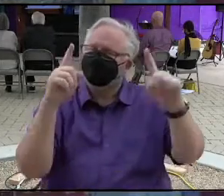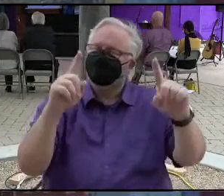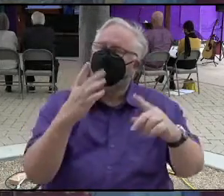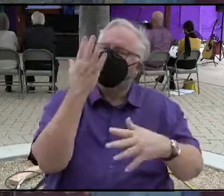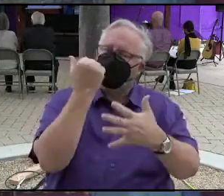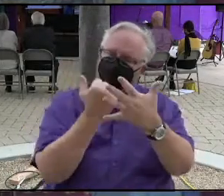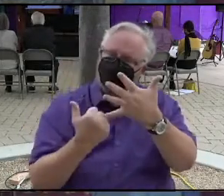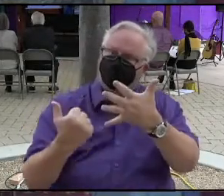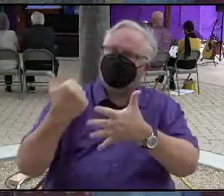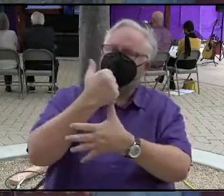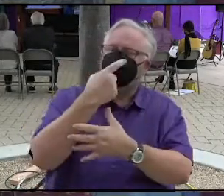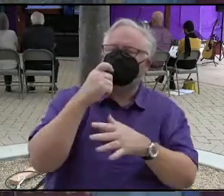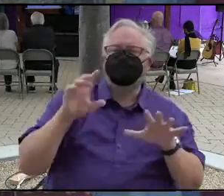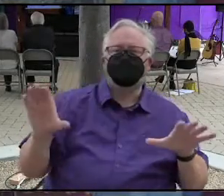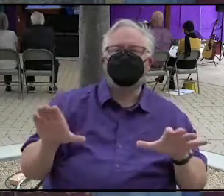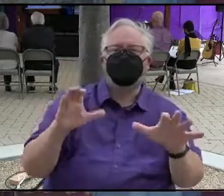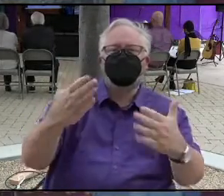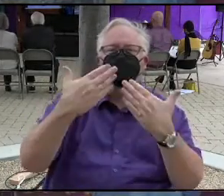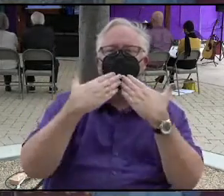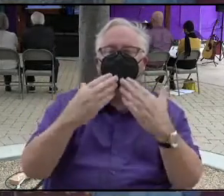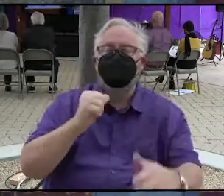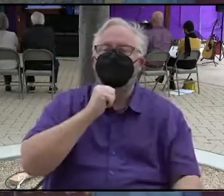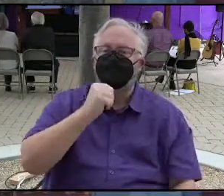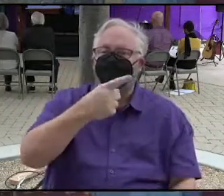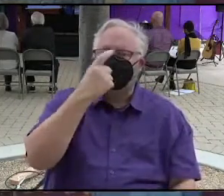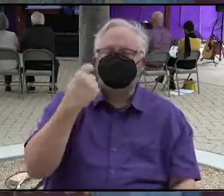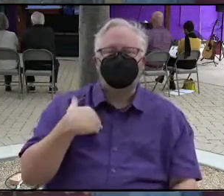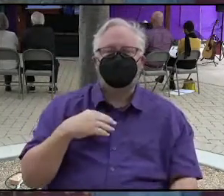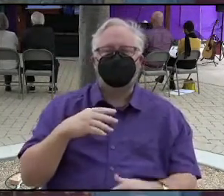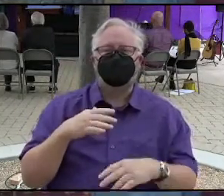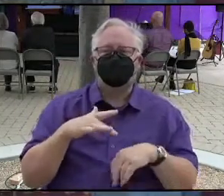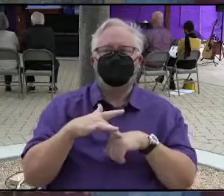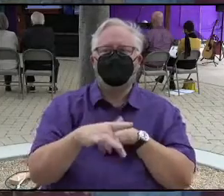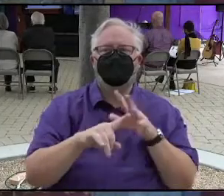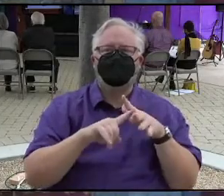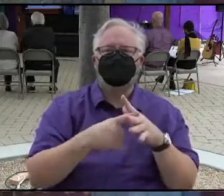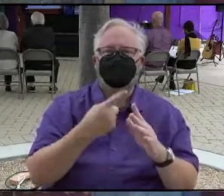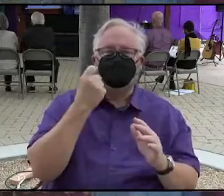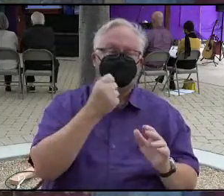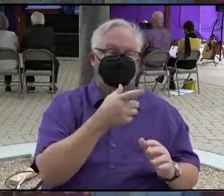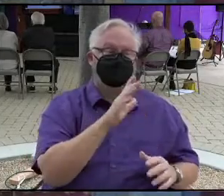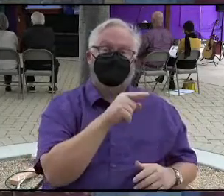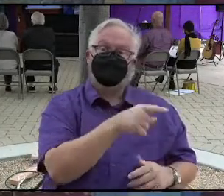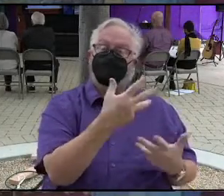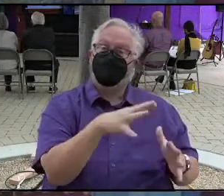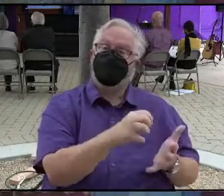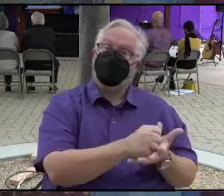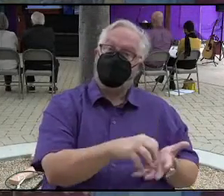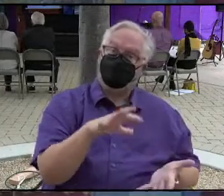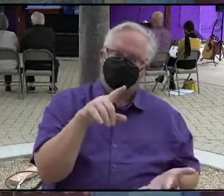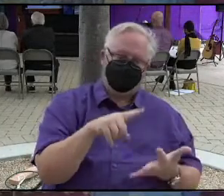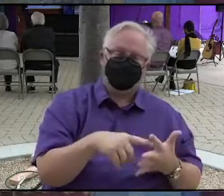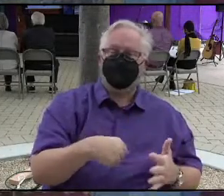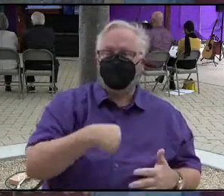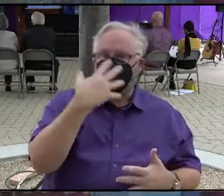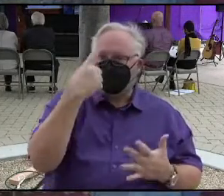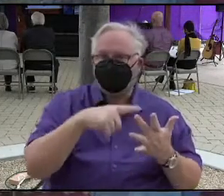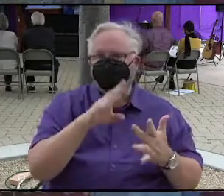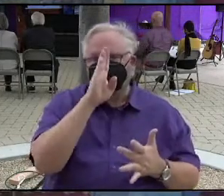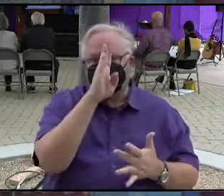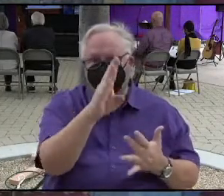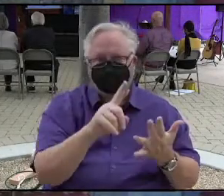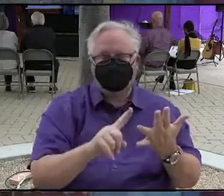perform well, not because they had a head start due to wealth or whiteness,